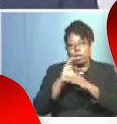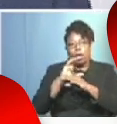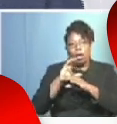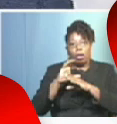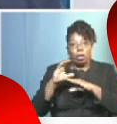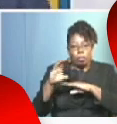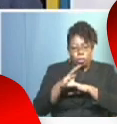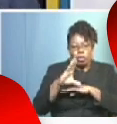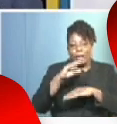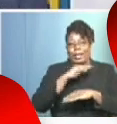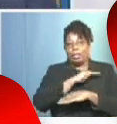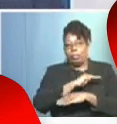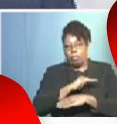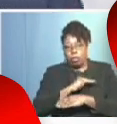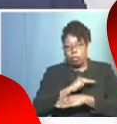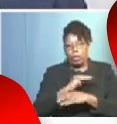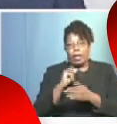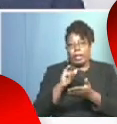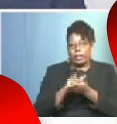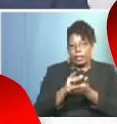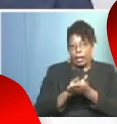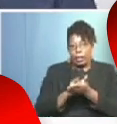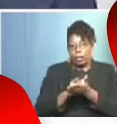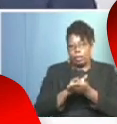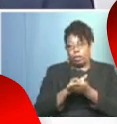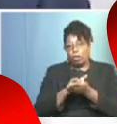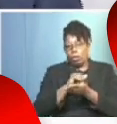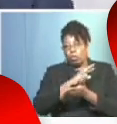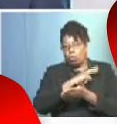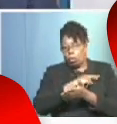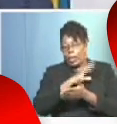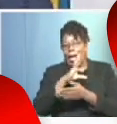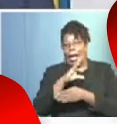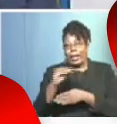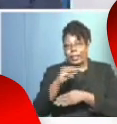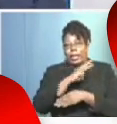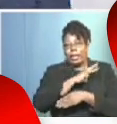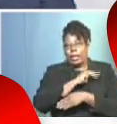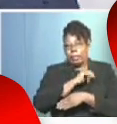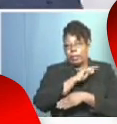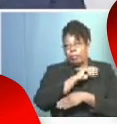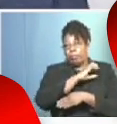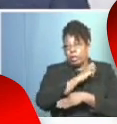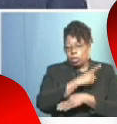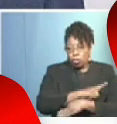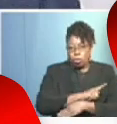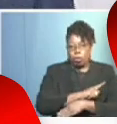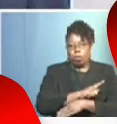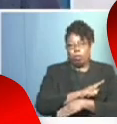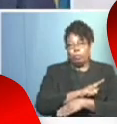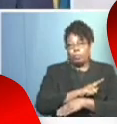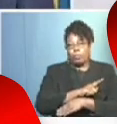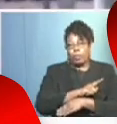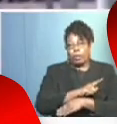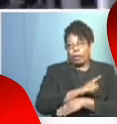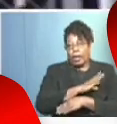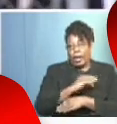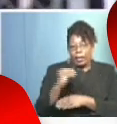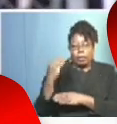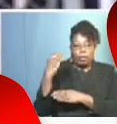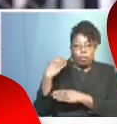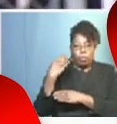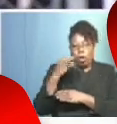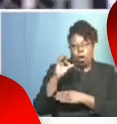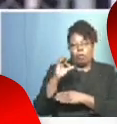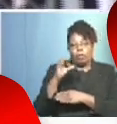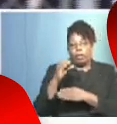Public Service Ministry, the Minister Pierre Roll Glover and Minister Fred Mitchell, and certainly the chairman who is